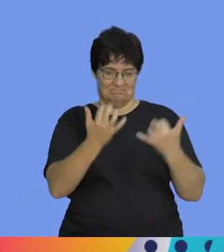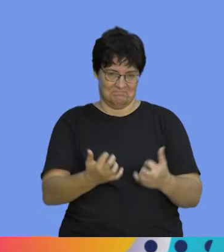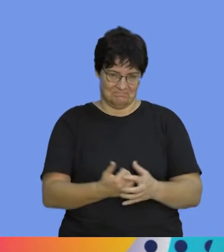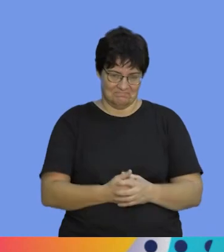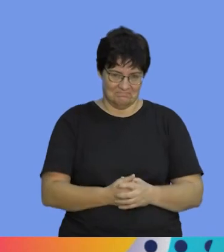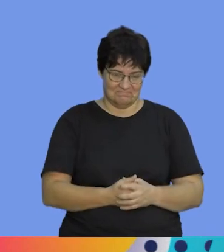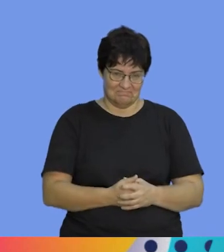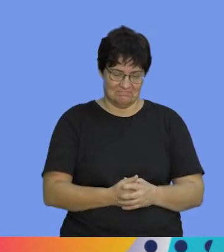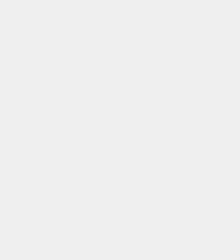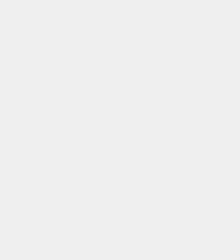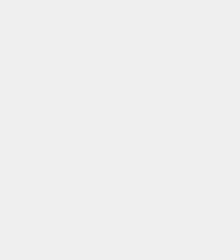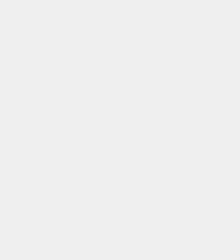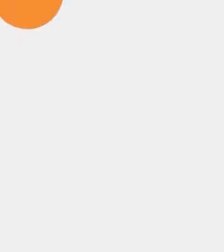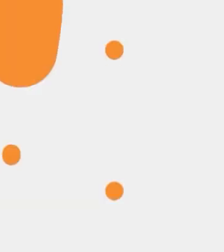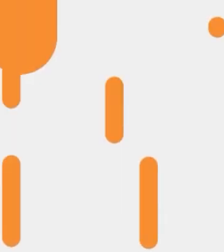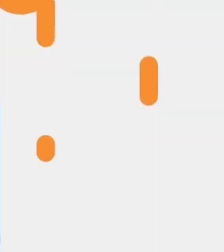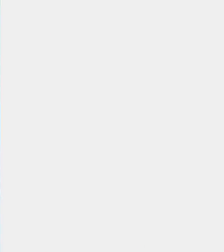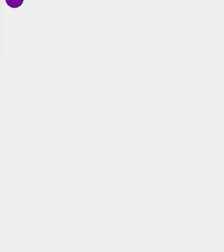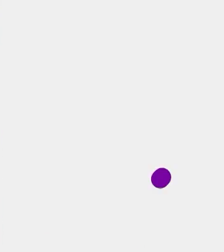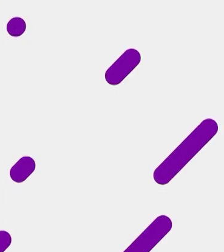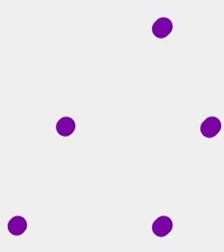a short break for now.